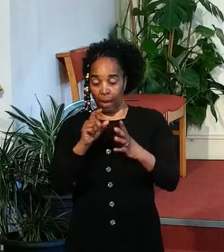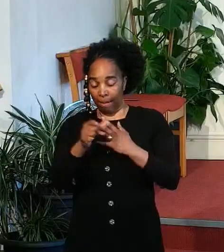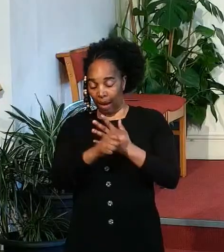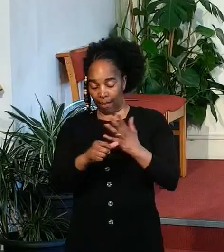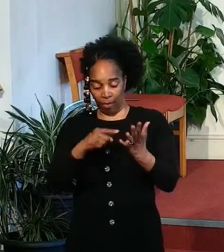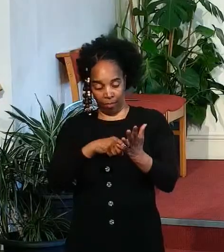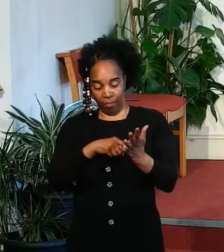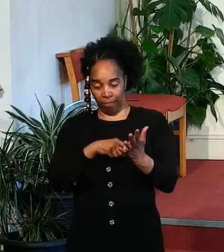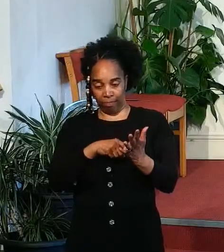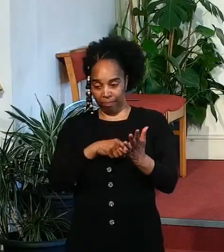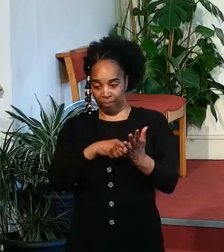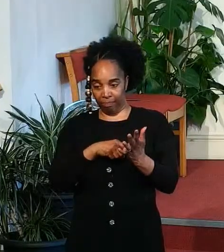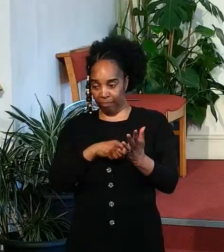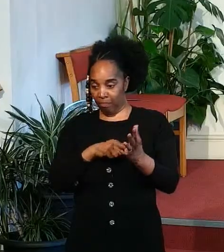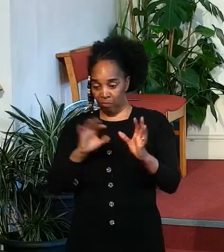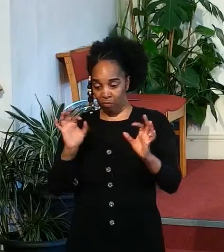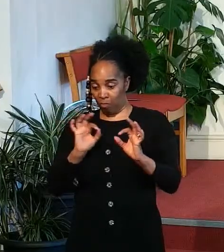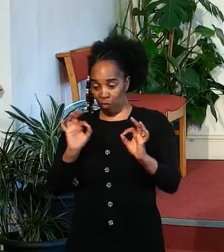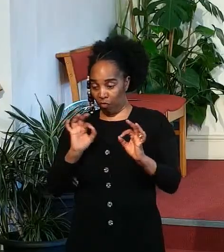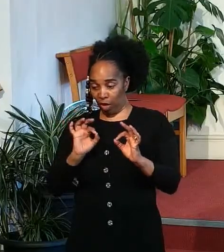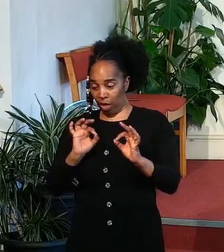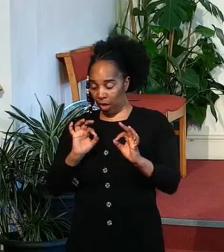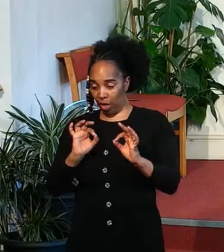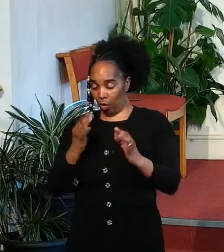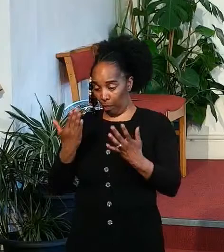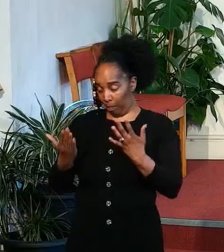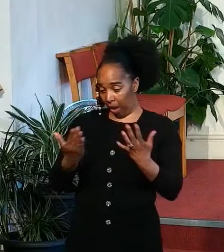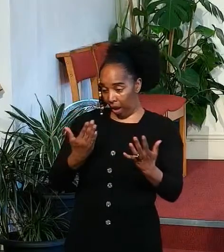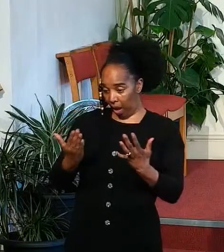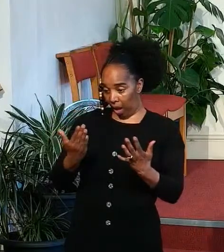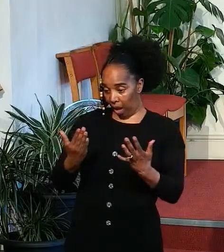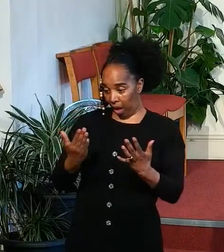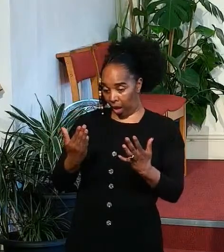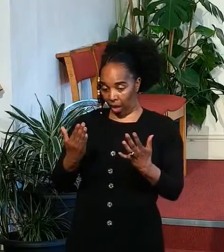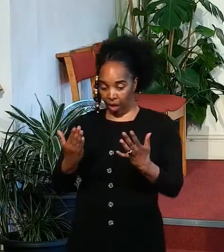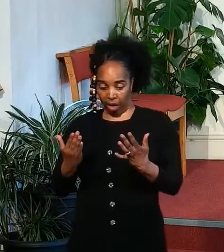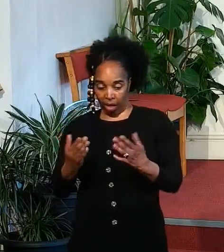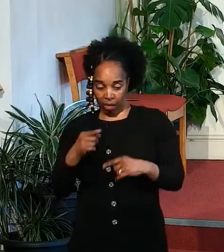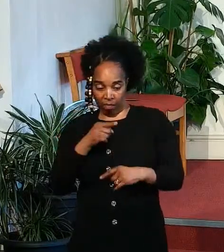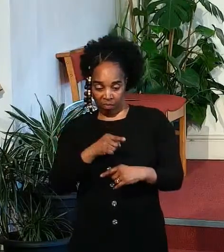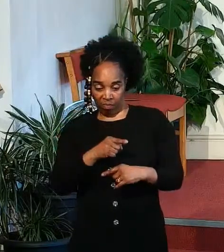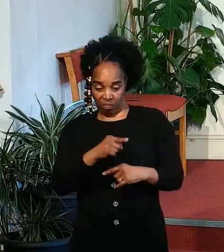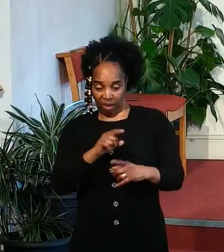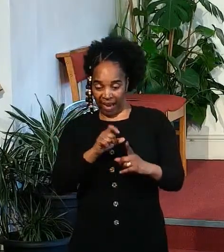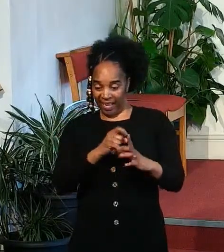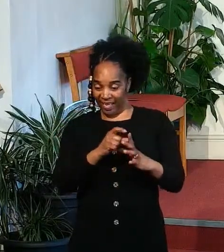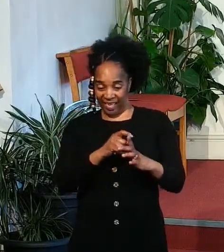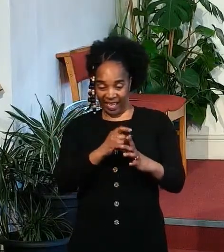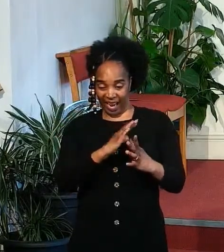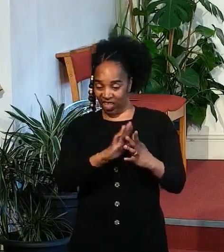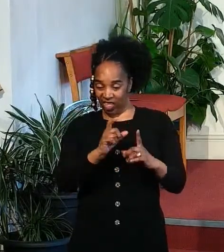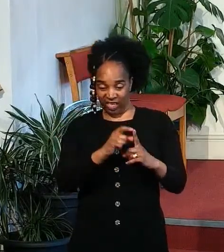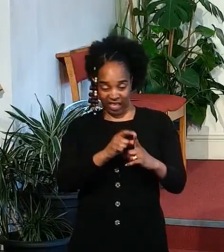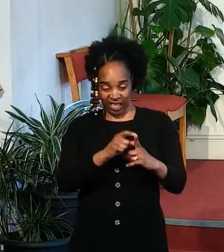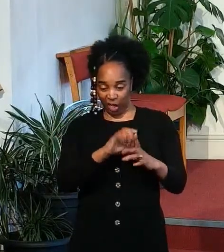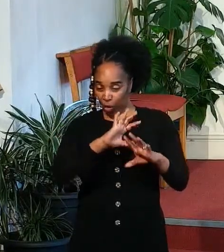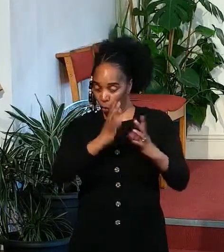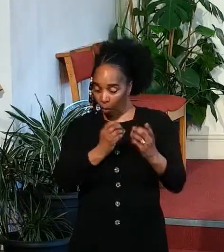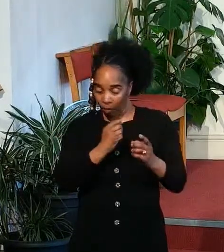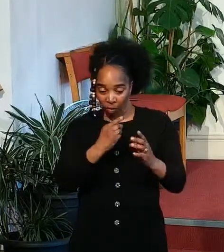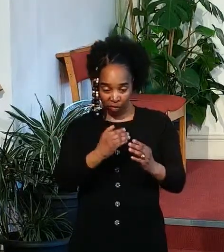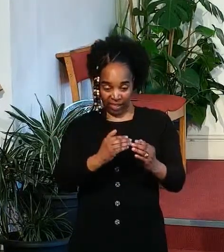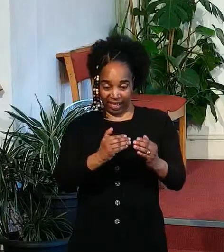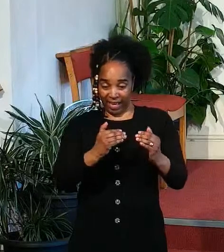Bible, no, in Bible time they didn't have the means to determine and come out with some of